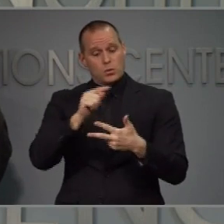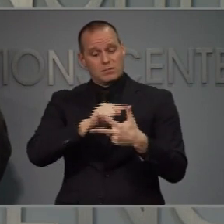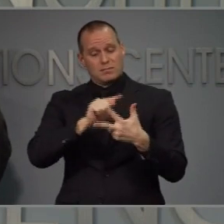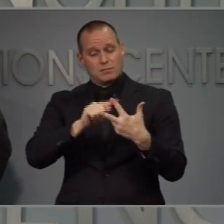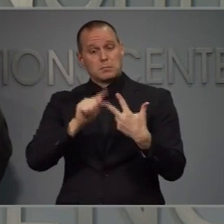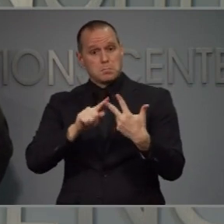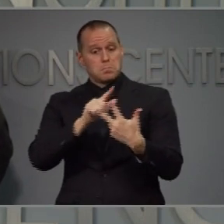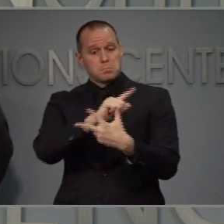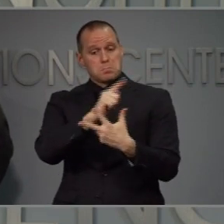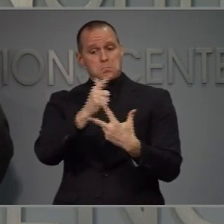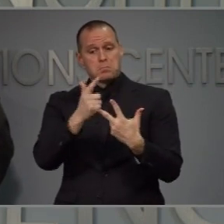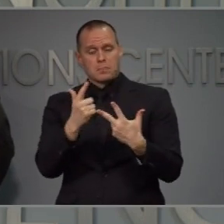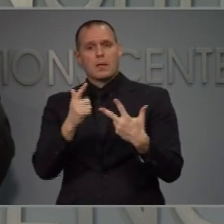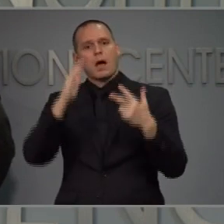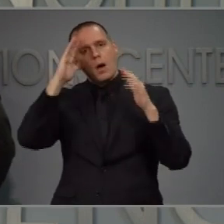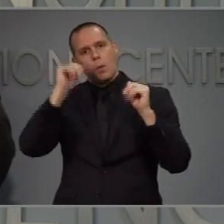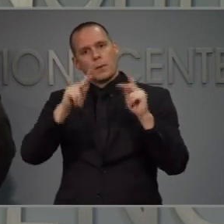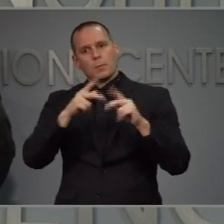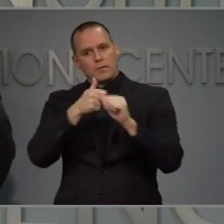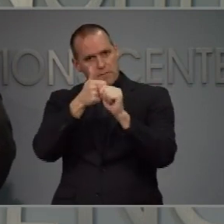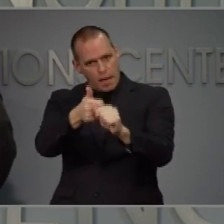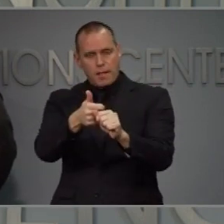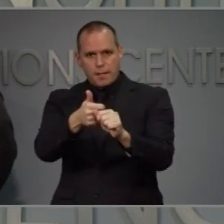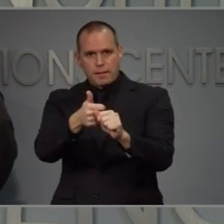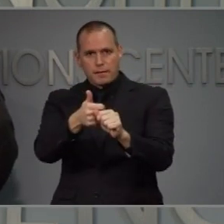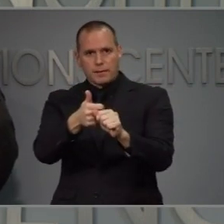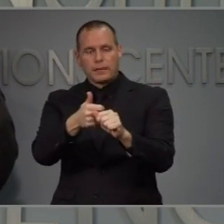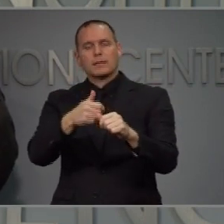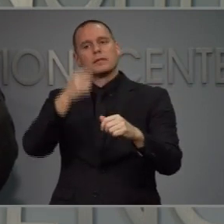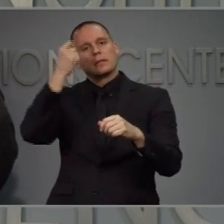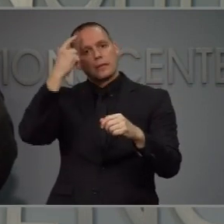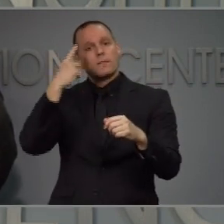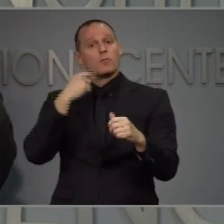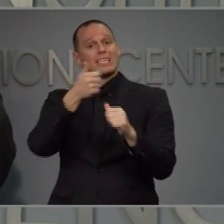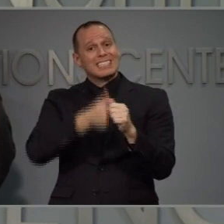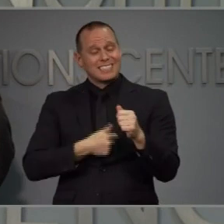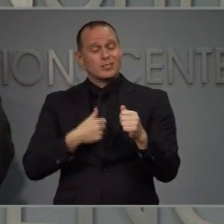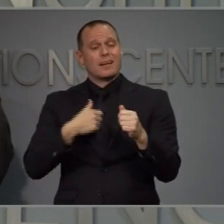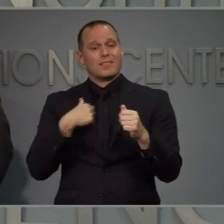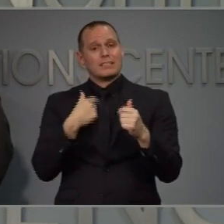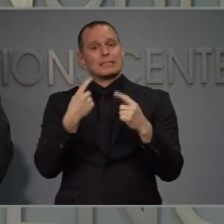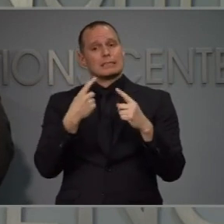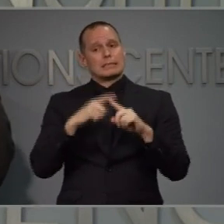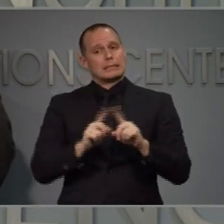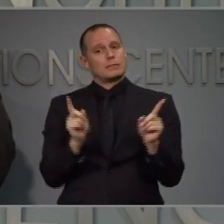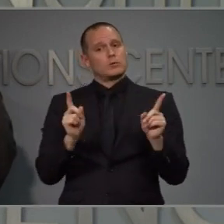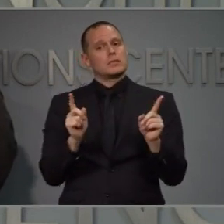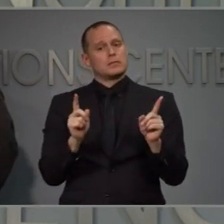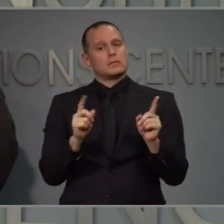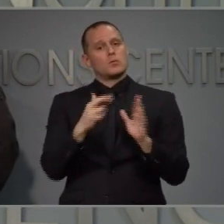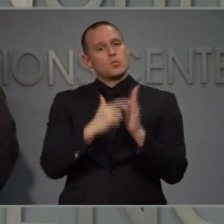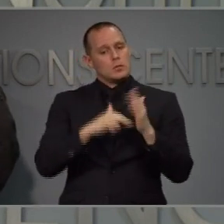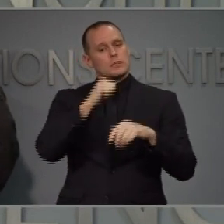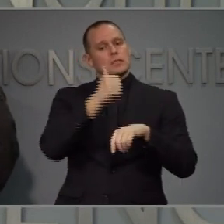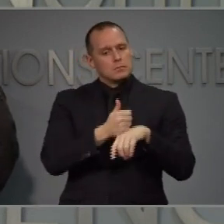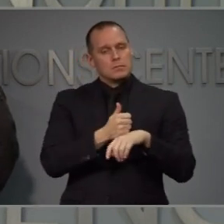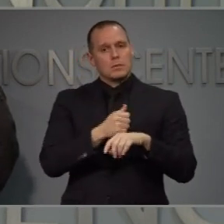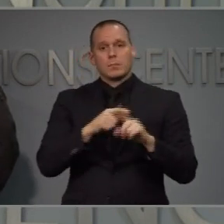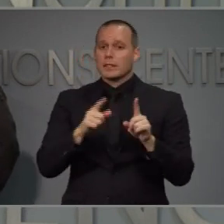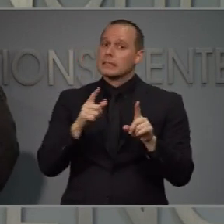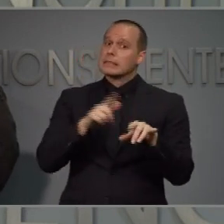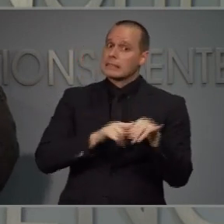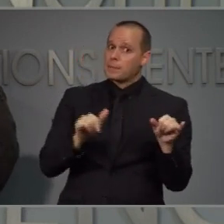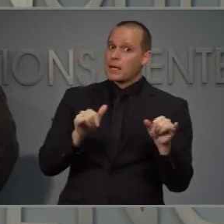take advantage of the expansion that will occur in these phases, but be careful at the same time.